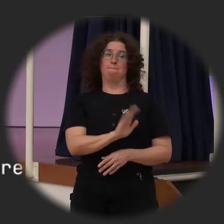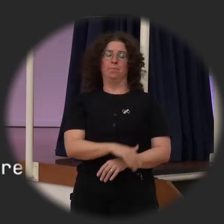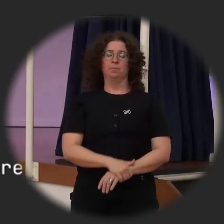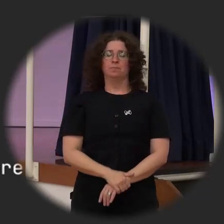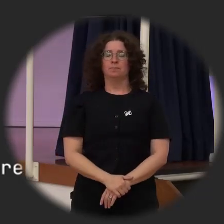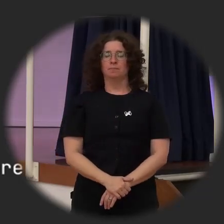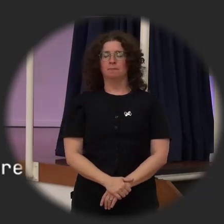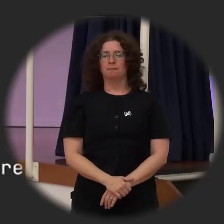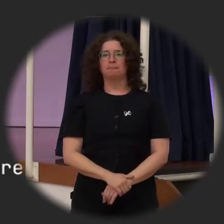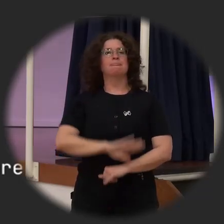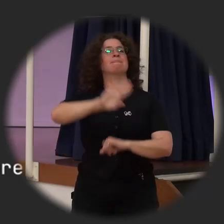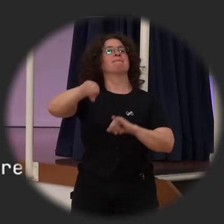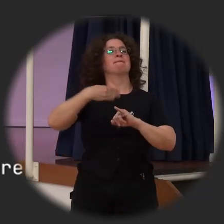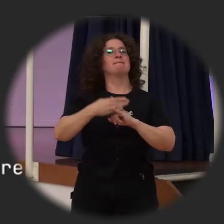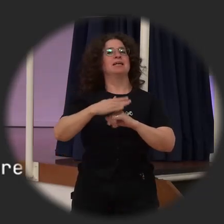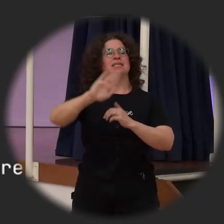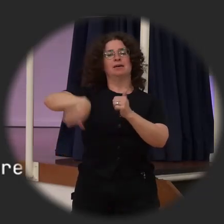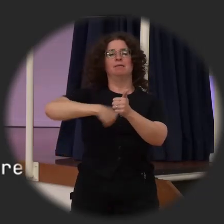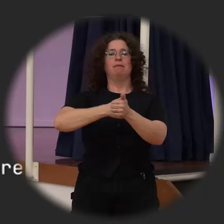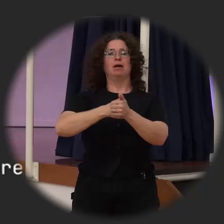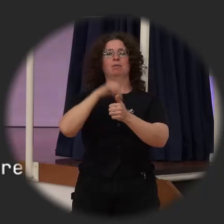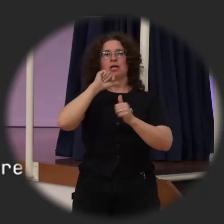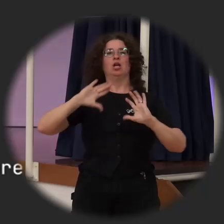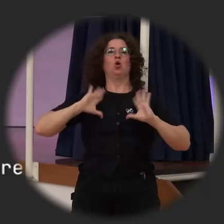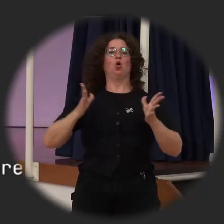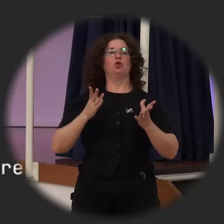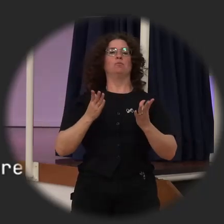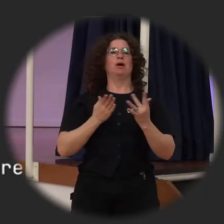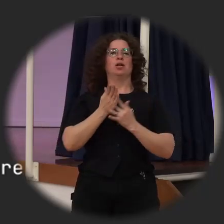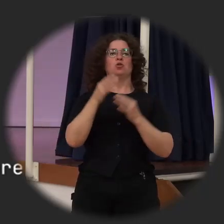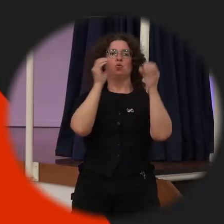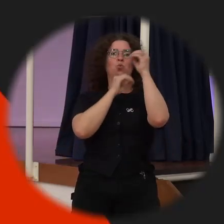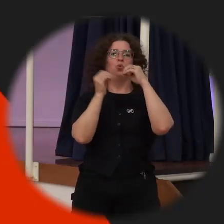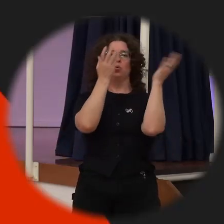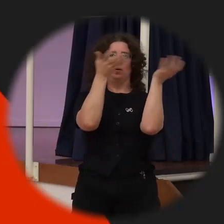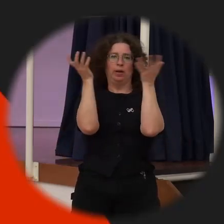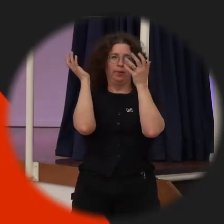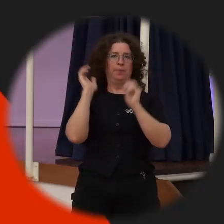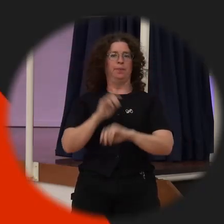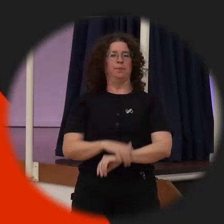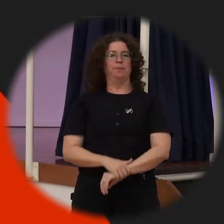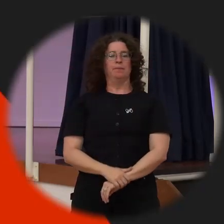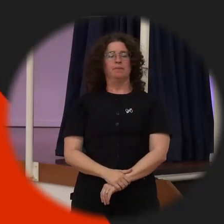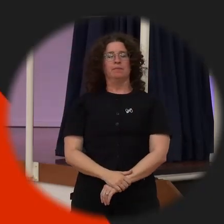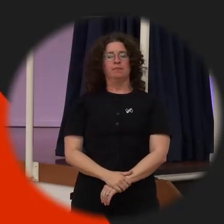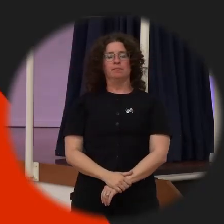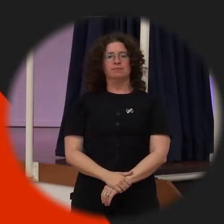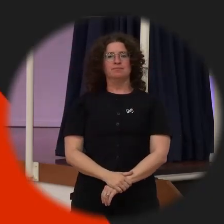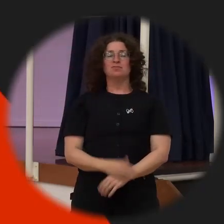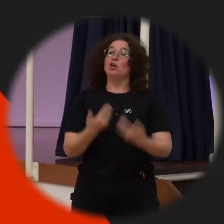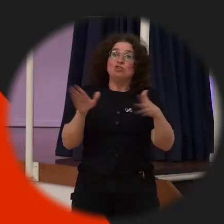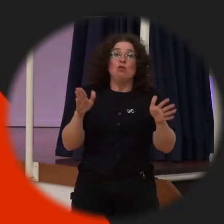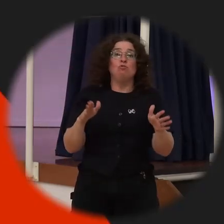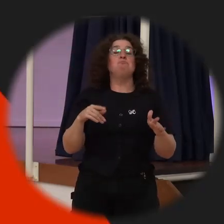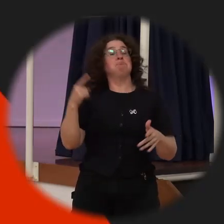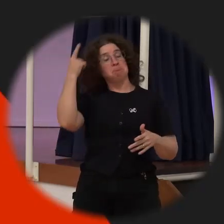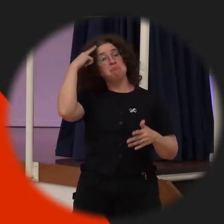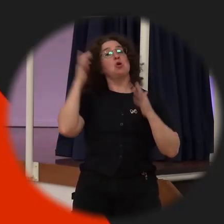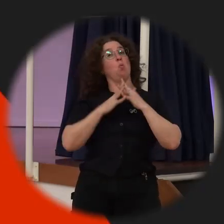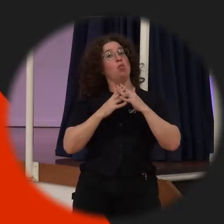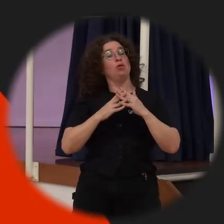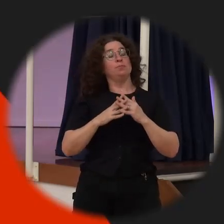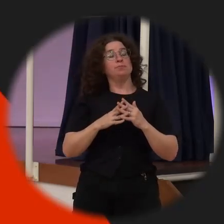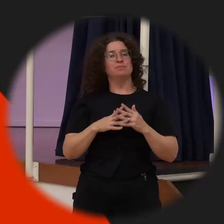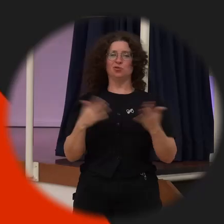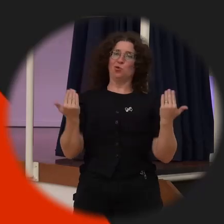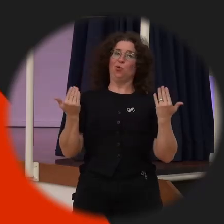And lastly, backups can be automated via the Google Cloud Platform, which is really handy. Overall, I'd recommend Firebase. It's